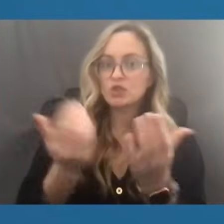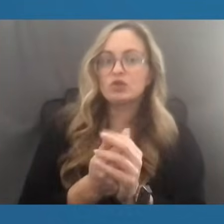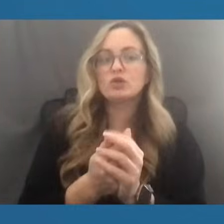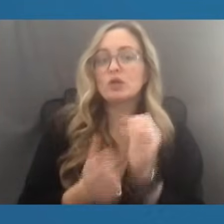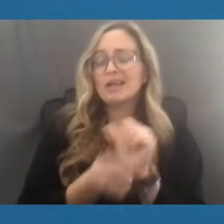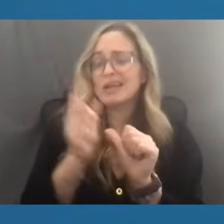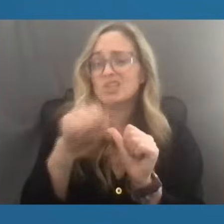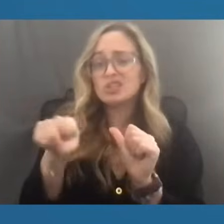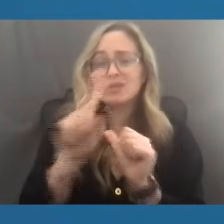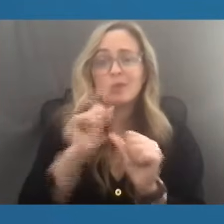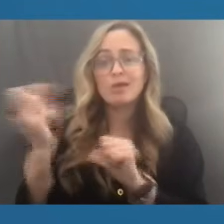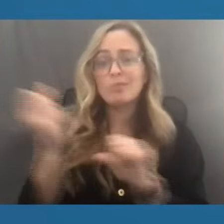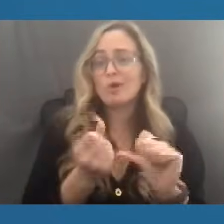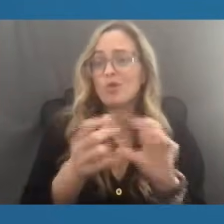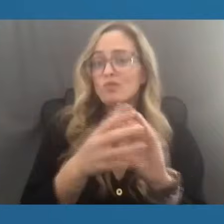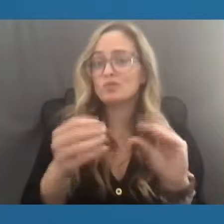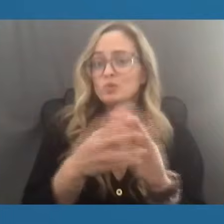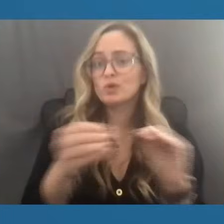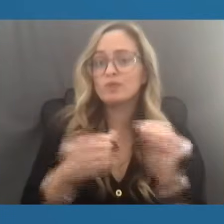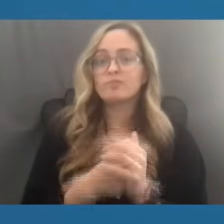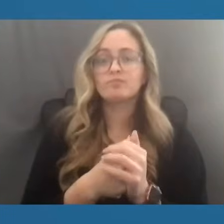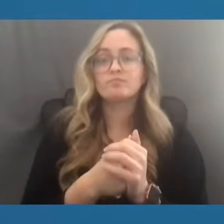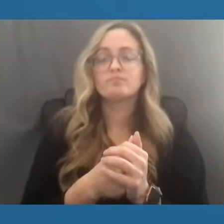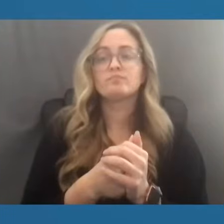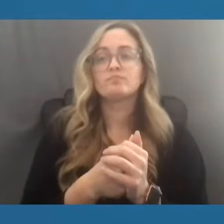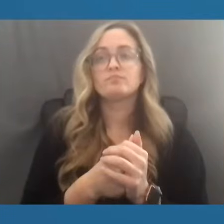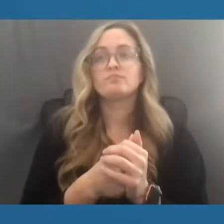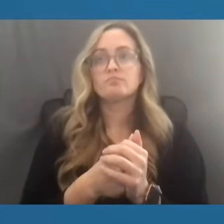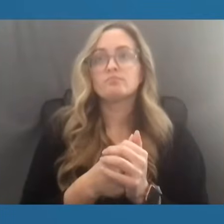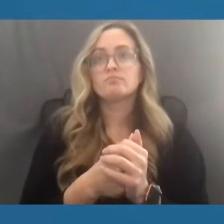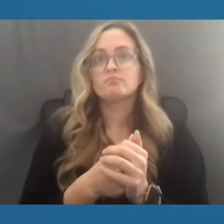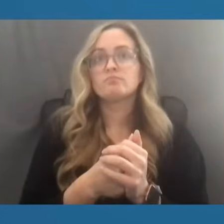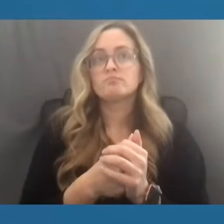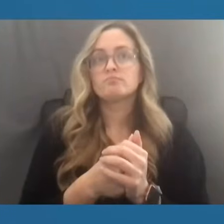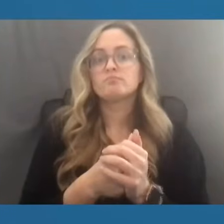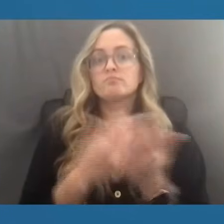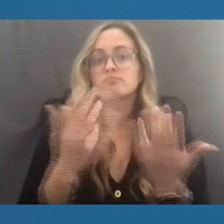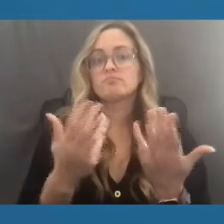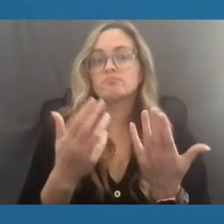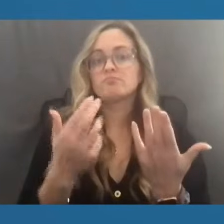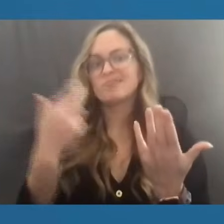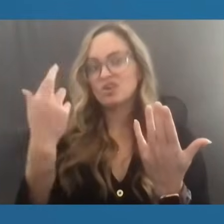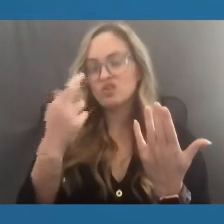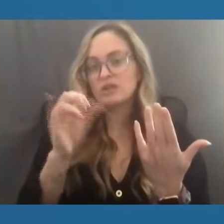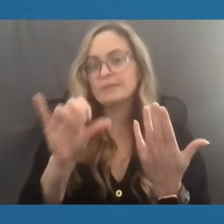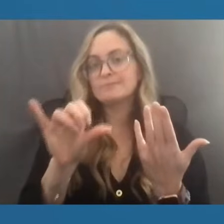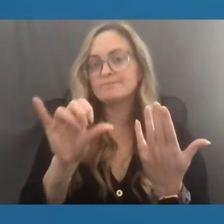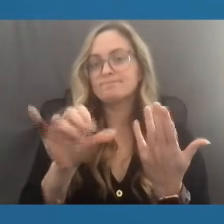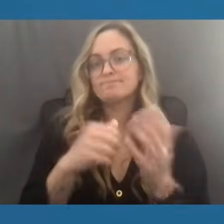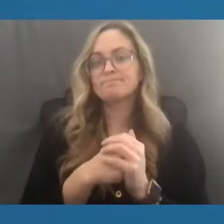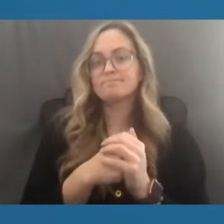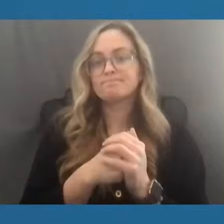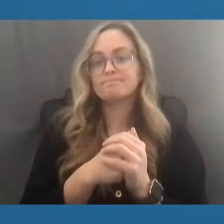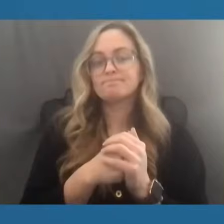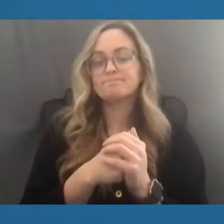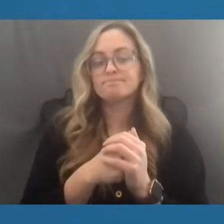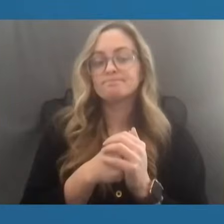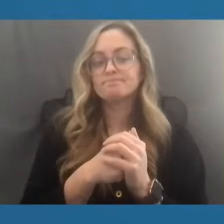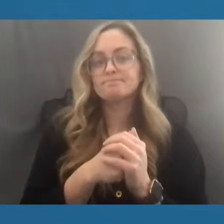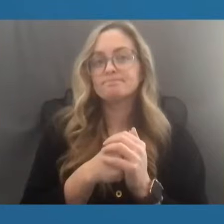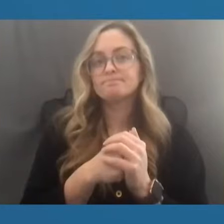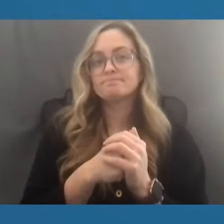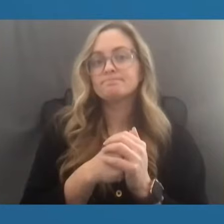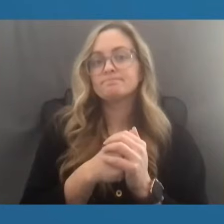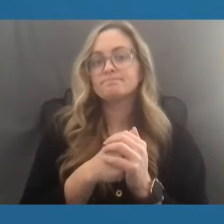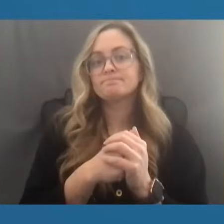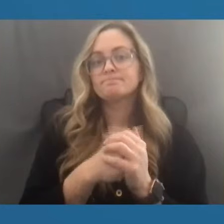them had a powerful story. And it made me realize, kind of brought back